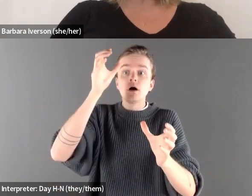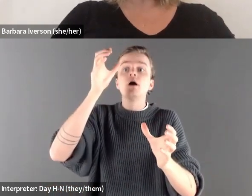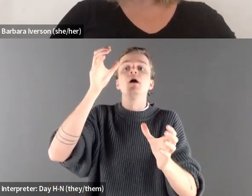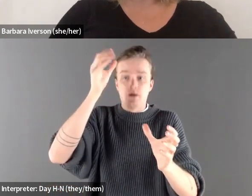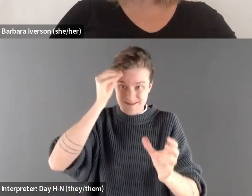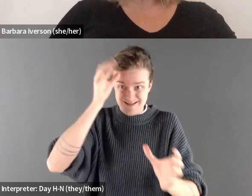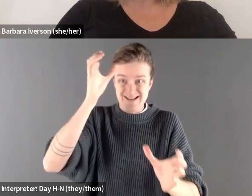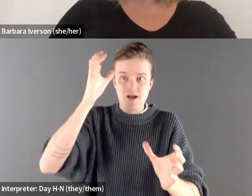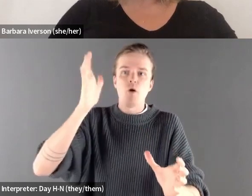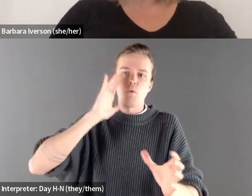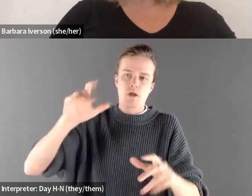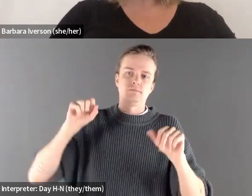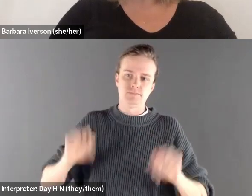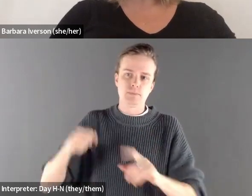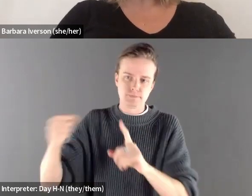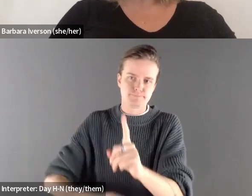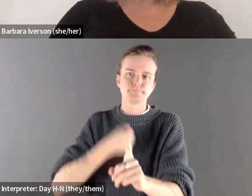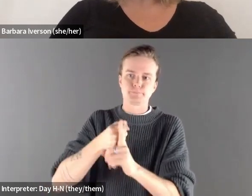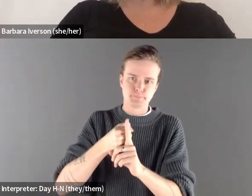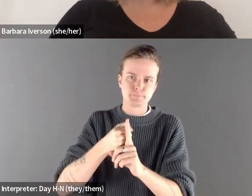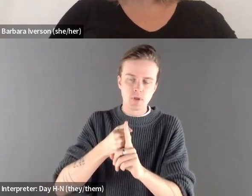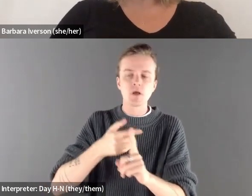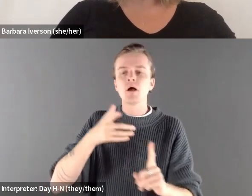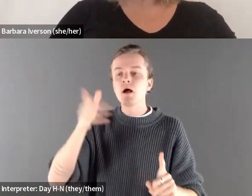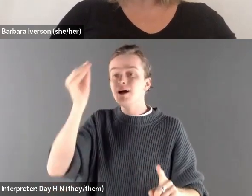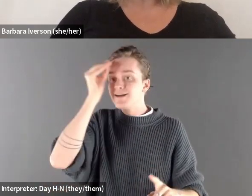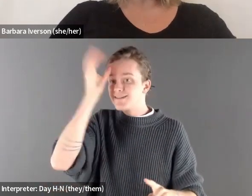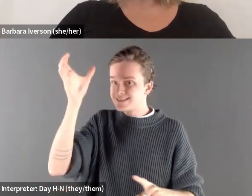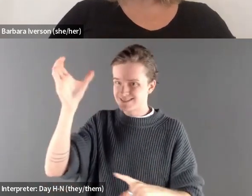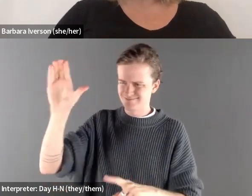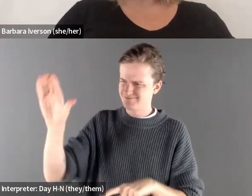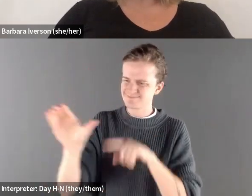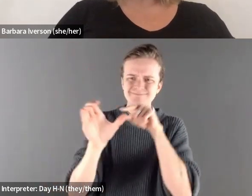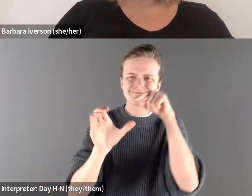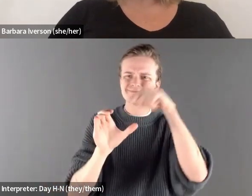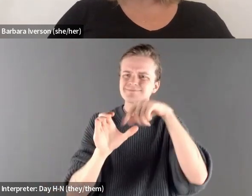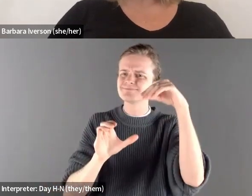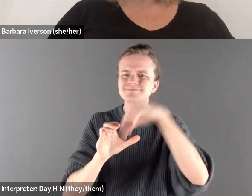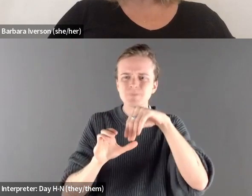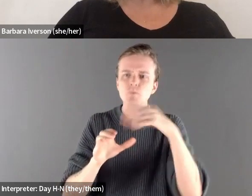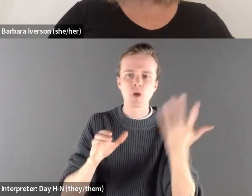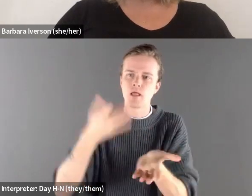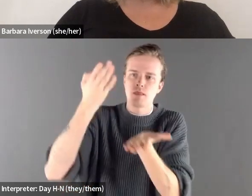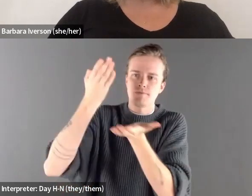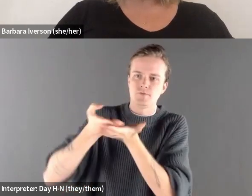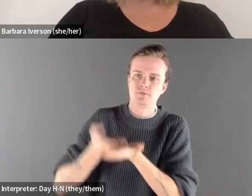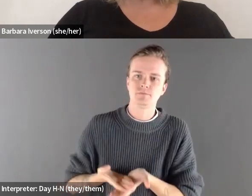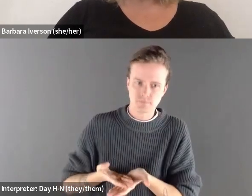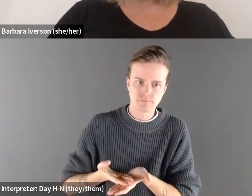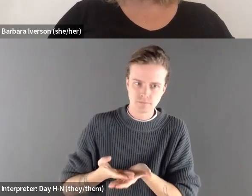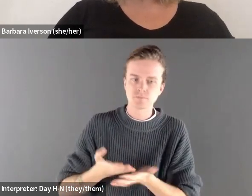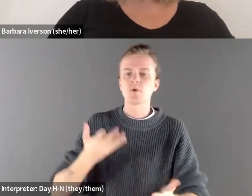evidence-led knowledge to foster the advocacy work. And yes, so in a